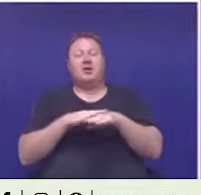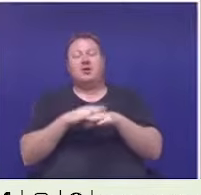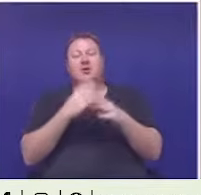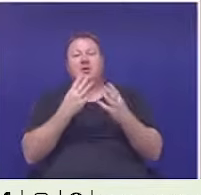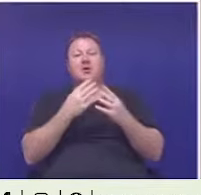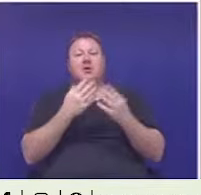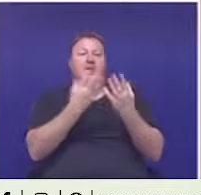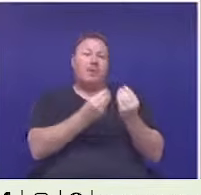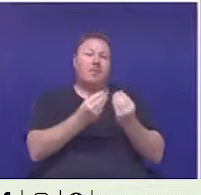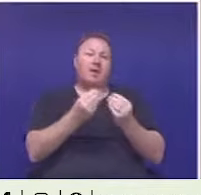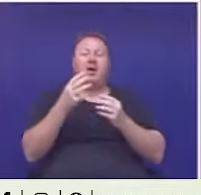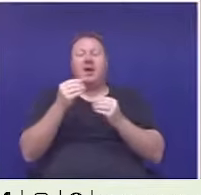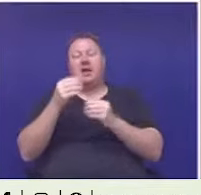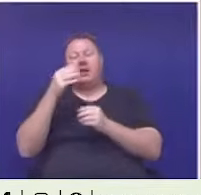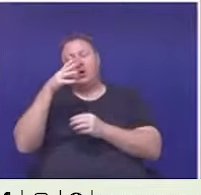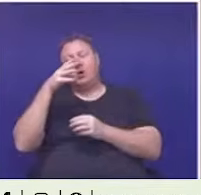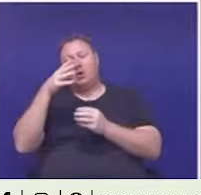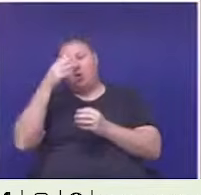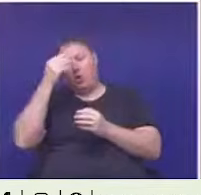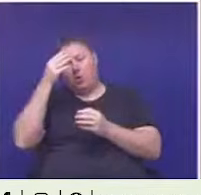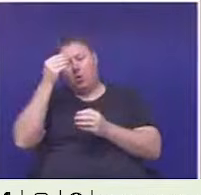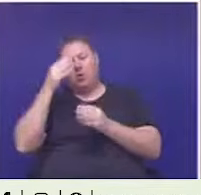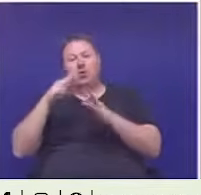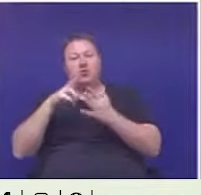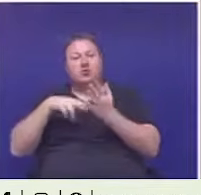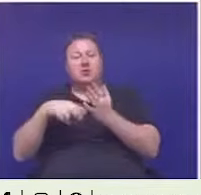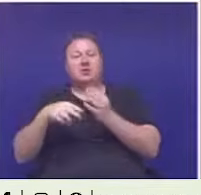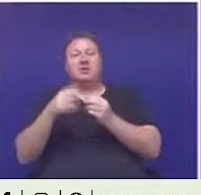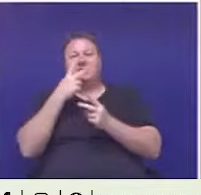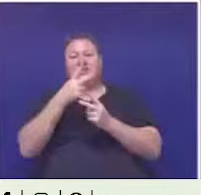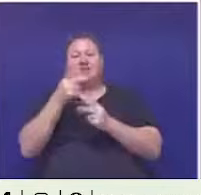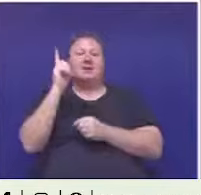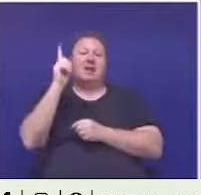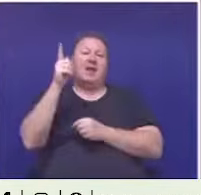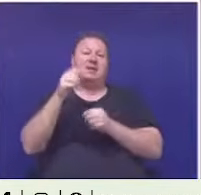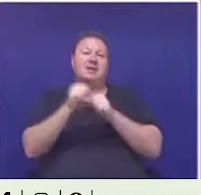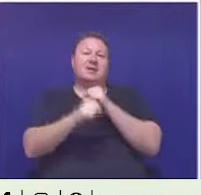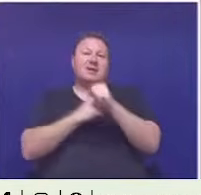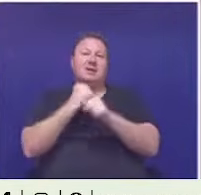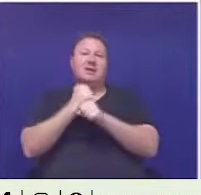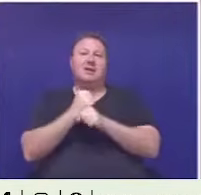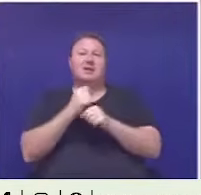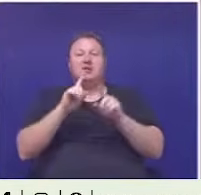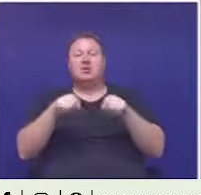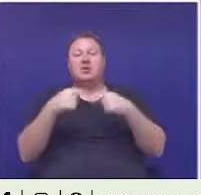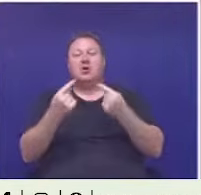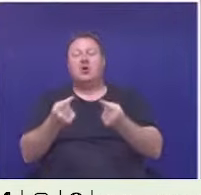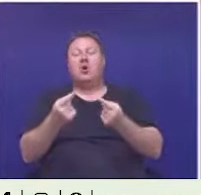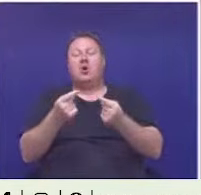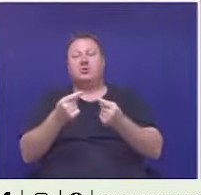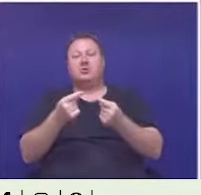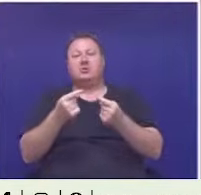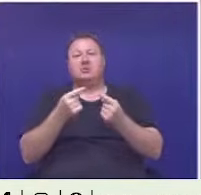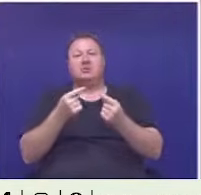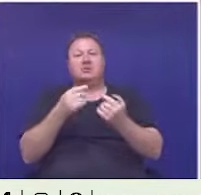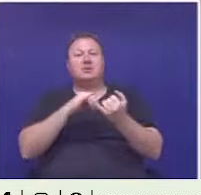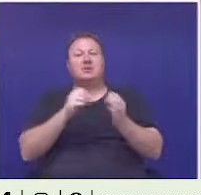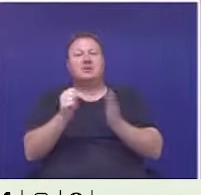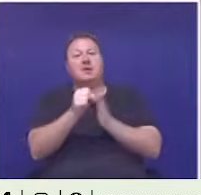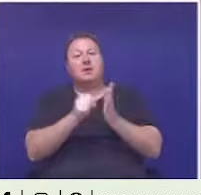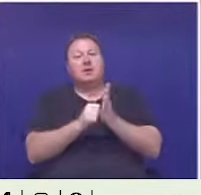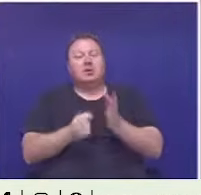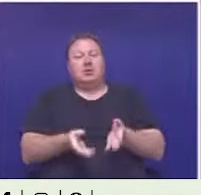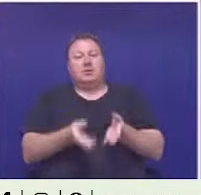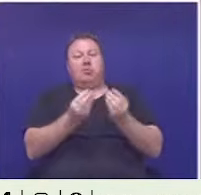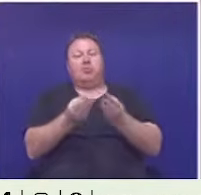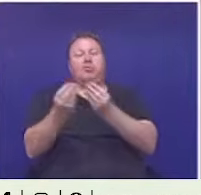and literacy, then we see this later in the years in their inability to take on gateway subjects, in their inability to